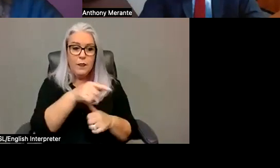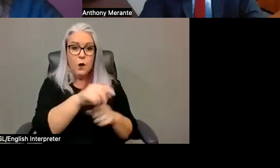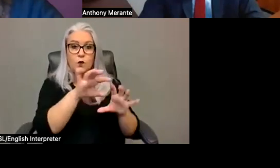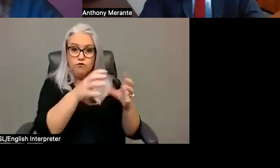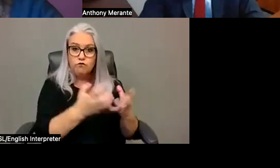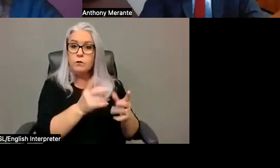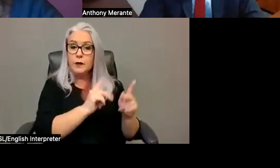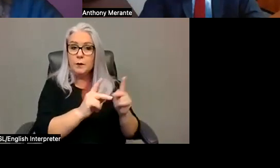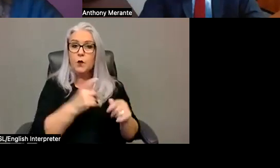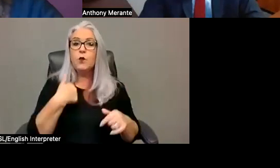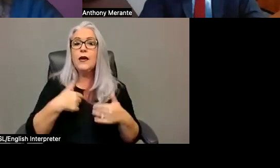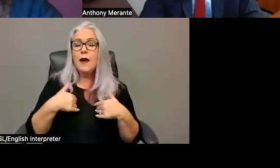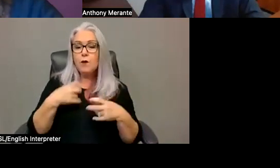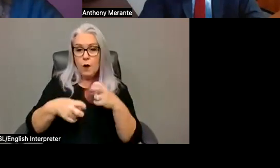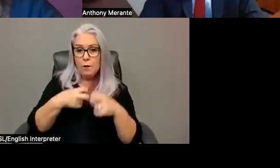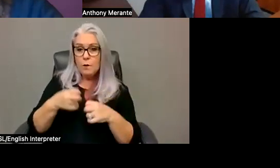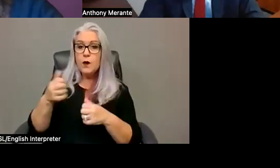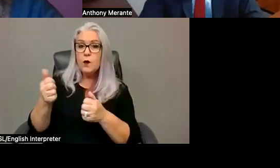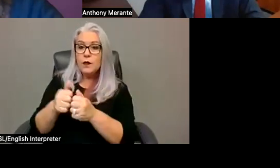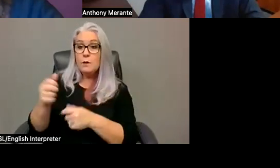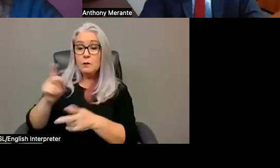those who brought them here without a plan.